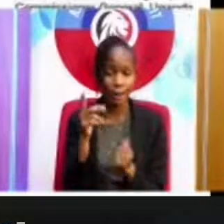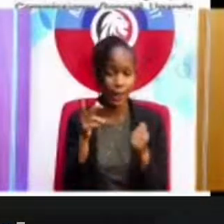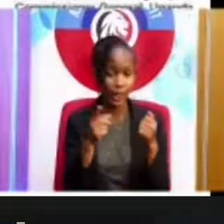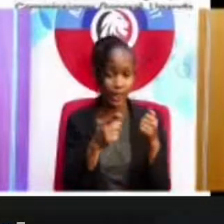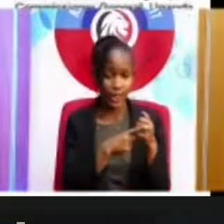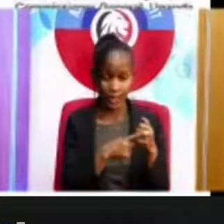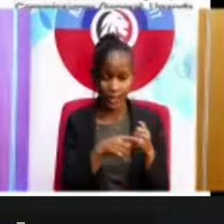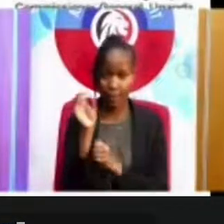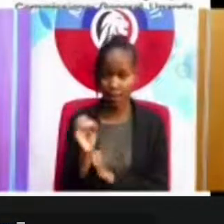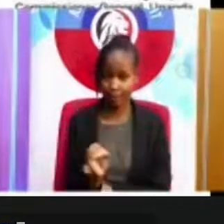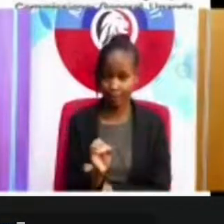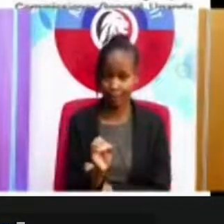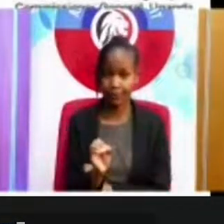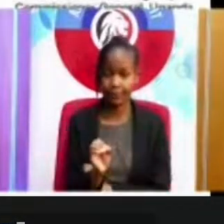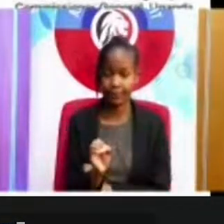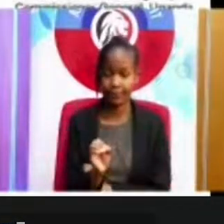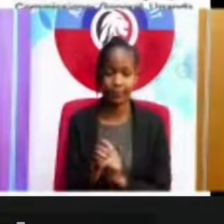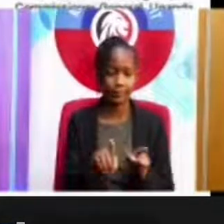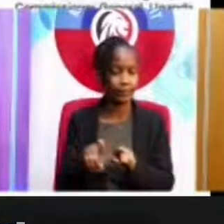And the